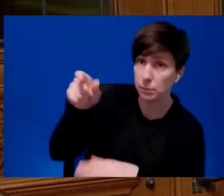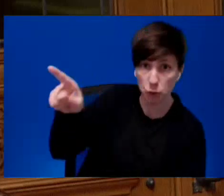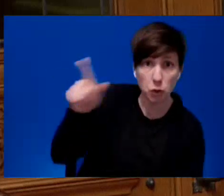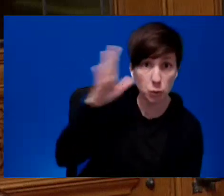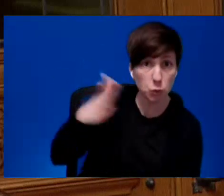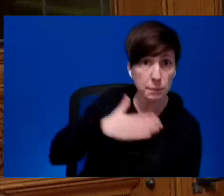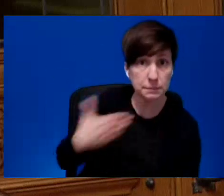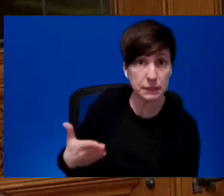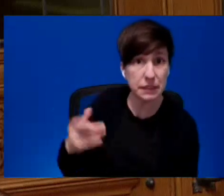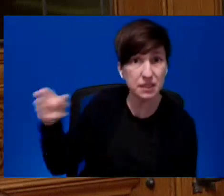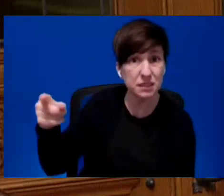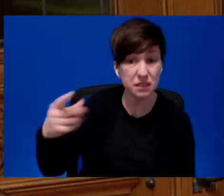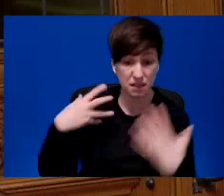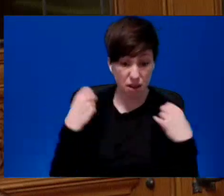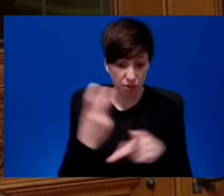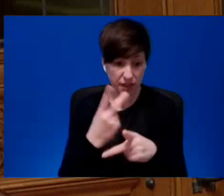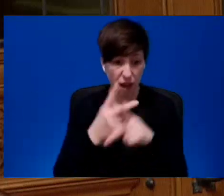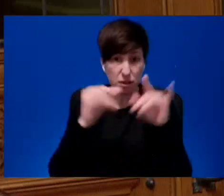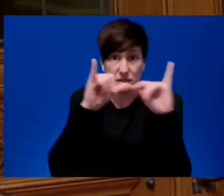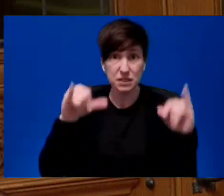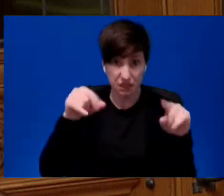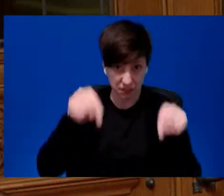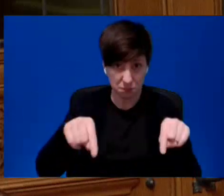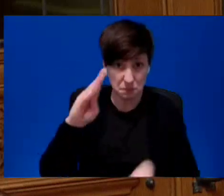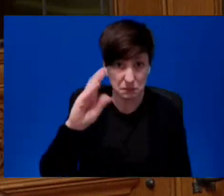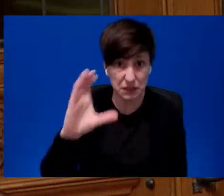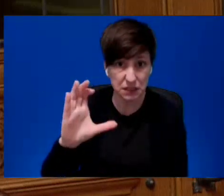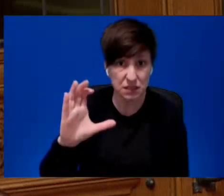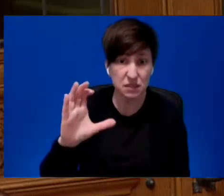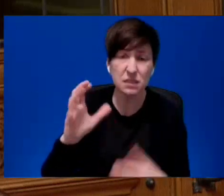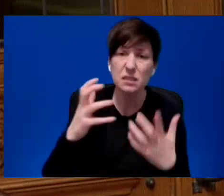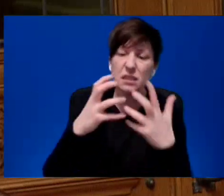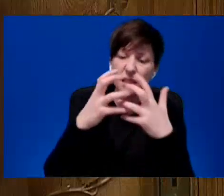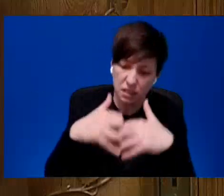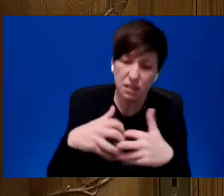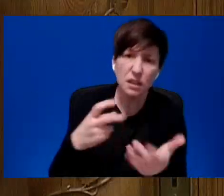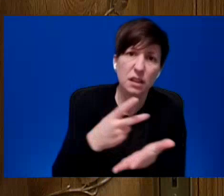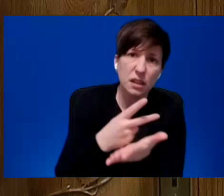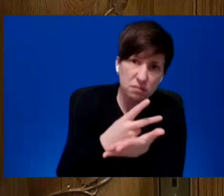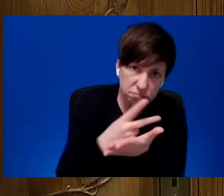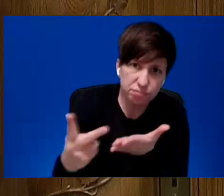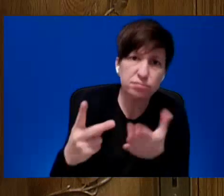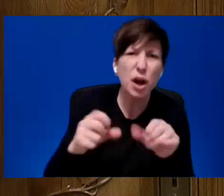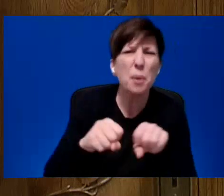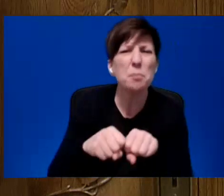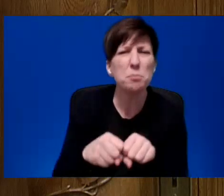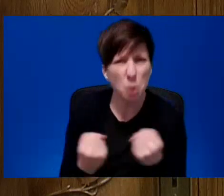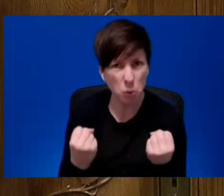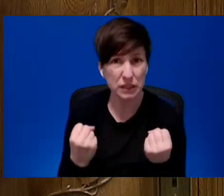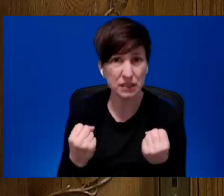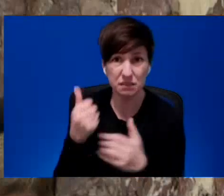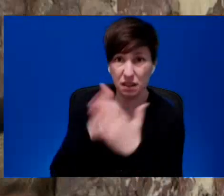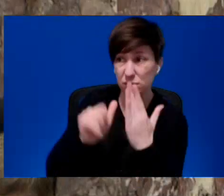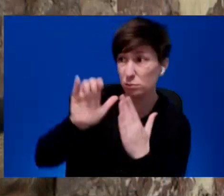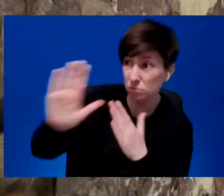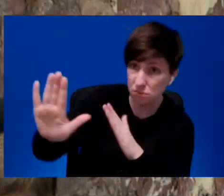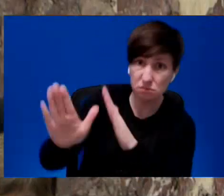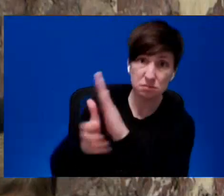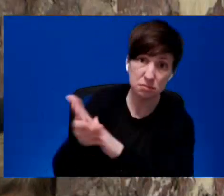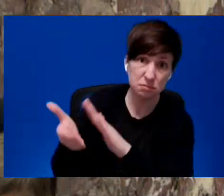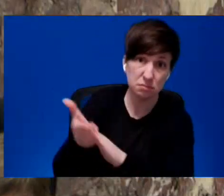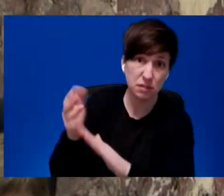is broken under this NDP government? Minister of Health. Thank you, Honourable Speaker,